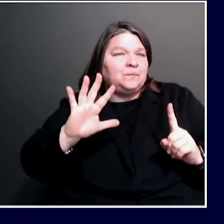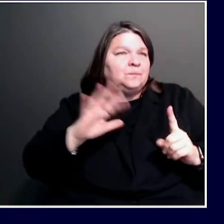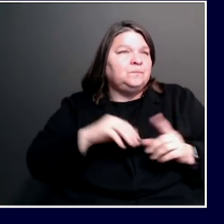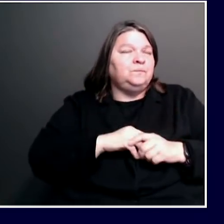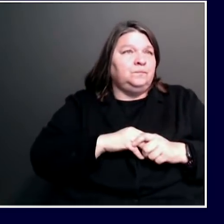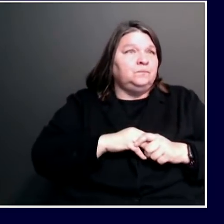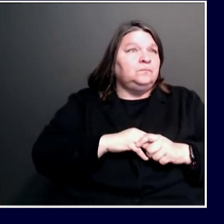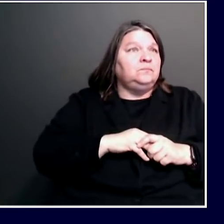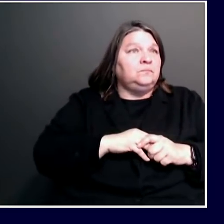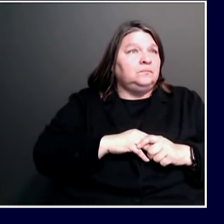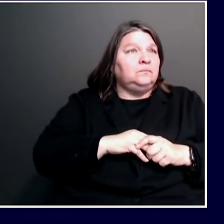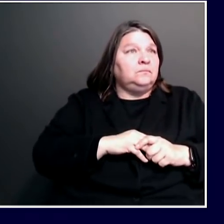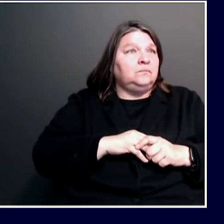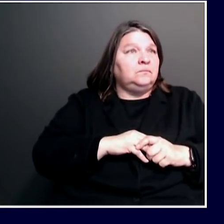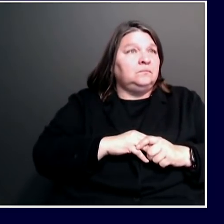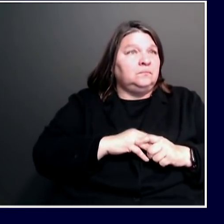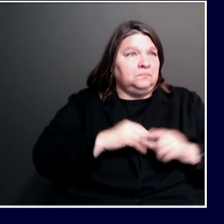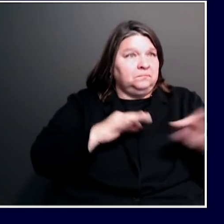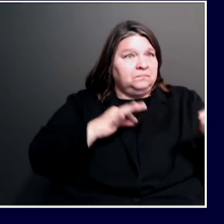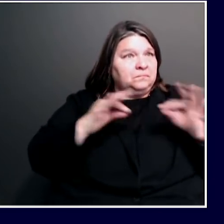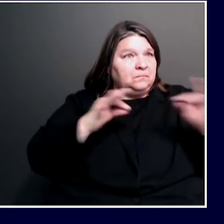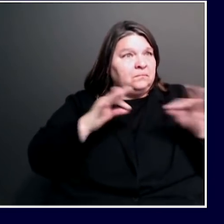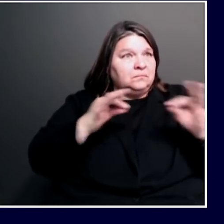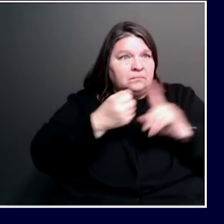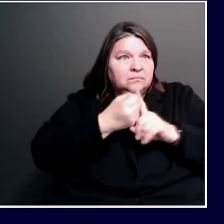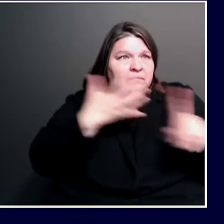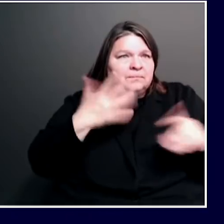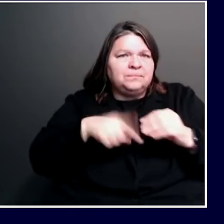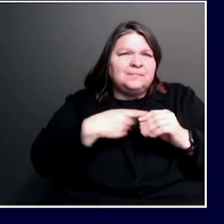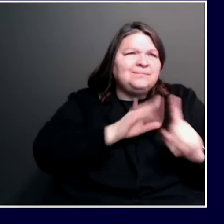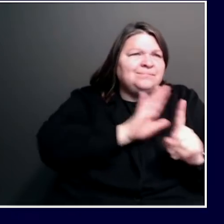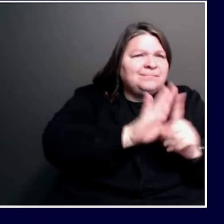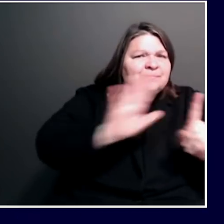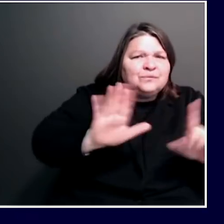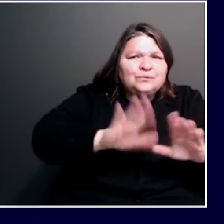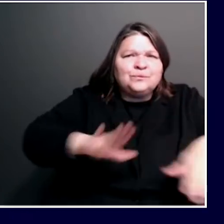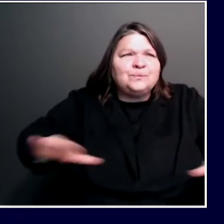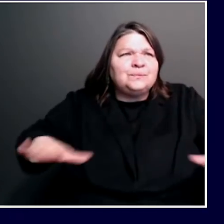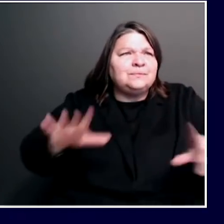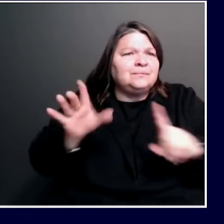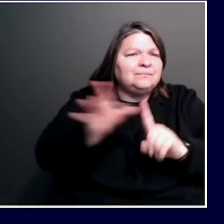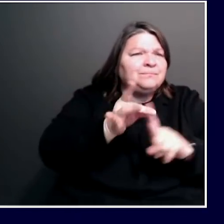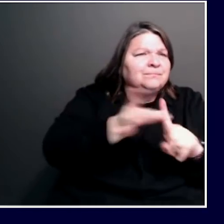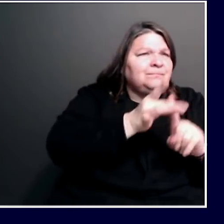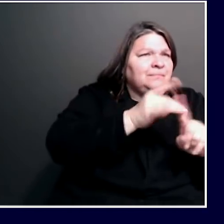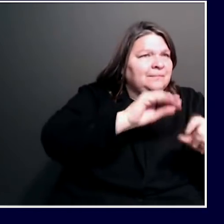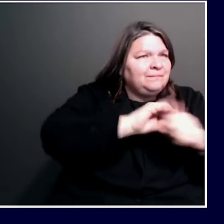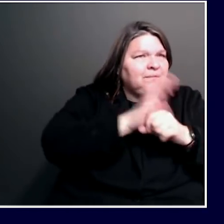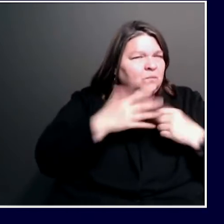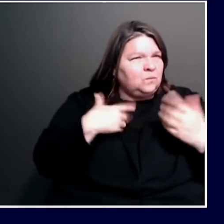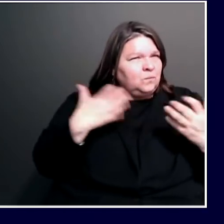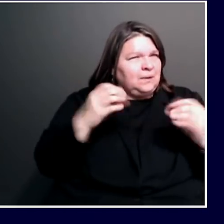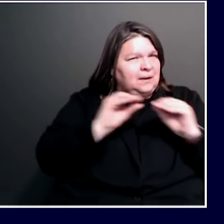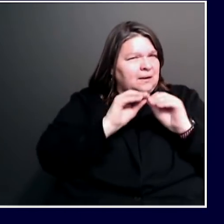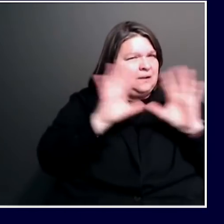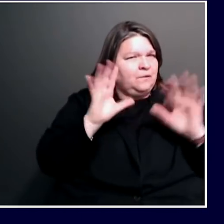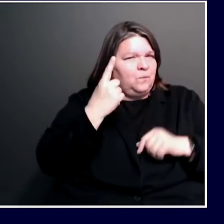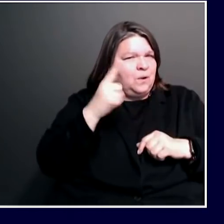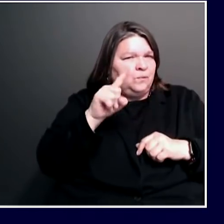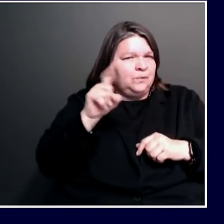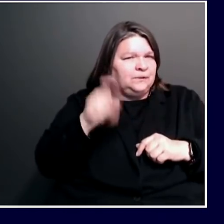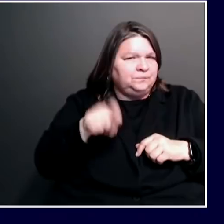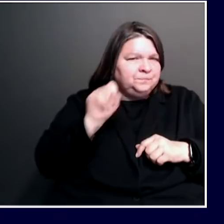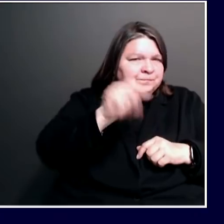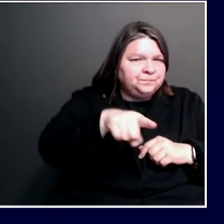the severity of their cases last week. I did want to ask you this. We've seen already I